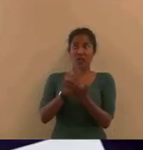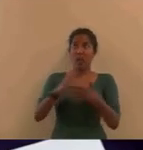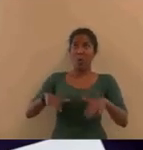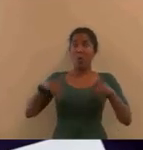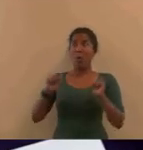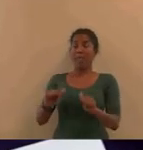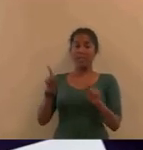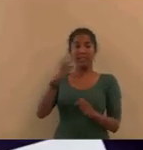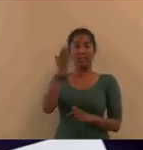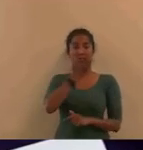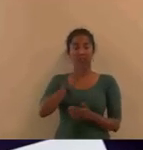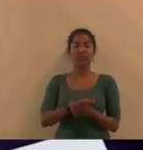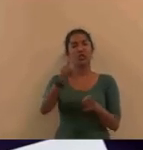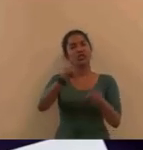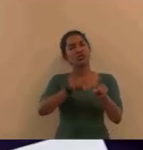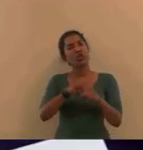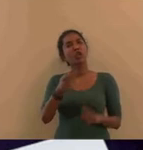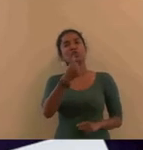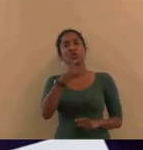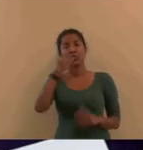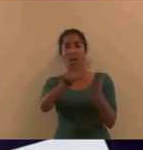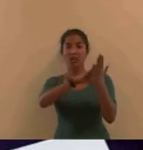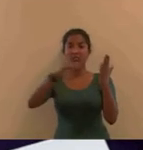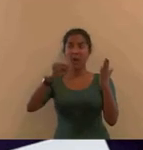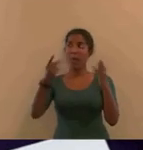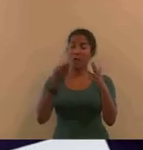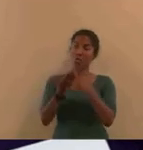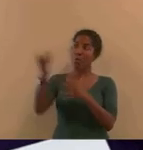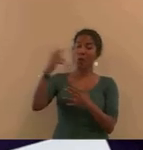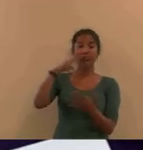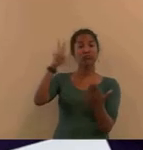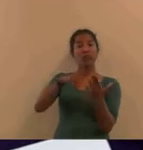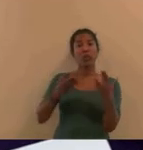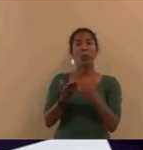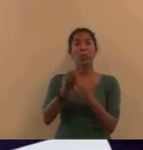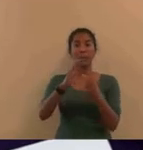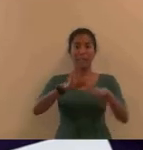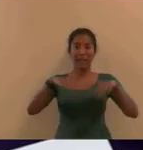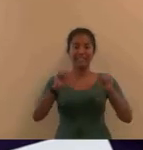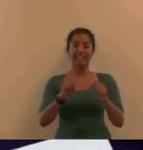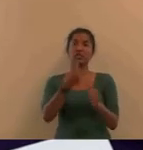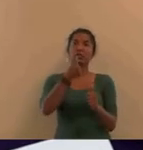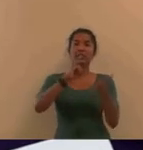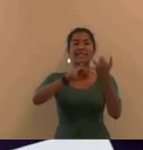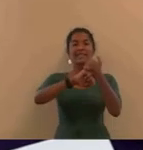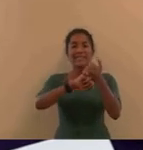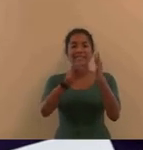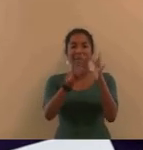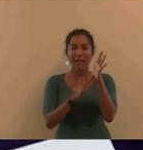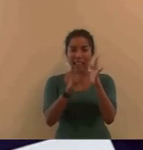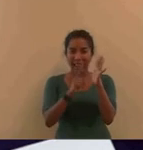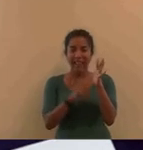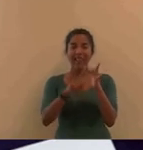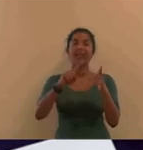Try to use some of the examples that we looked at in the poem Blessing. For instance, the similes, the metaphors,